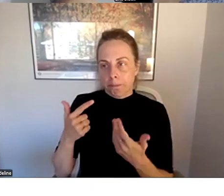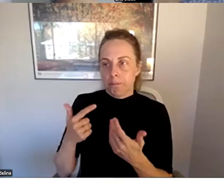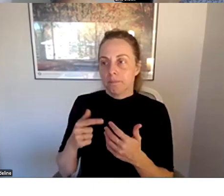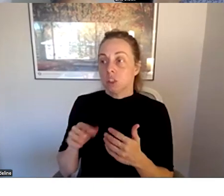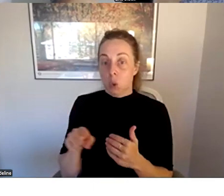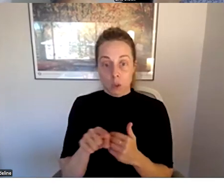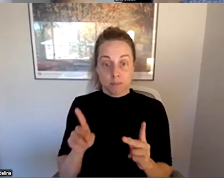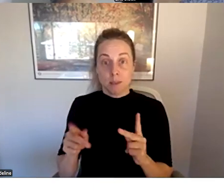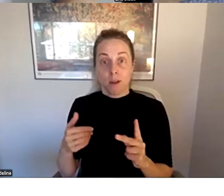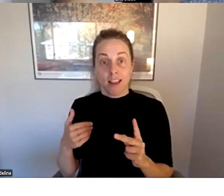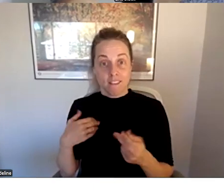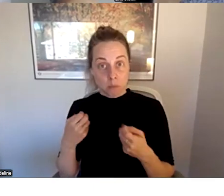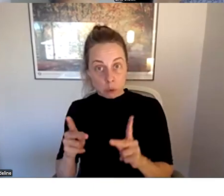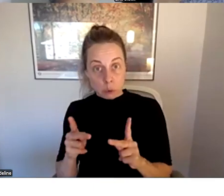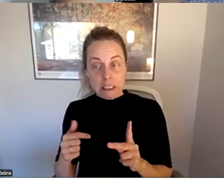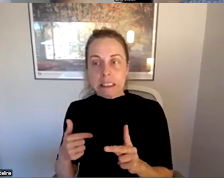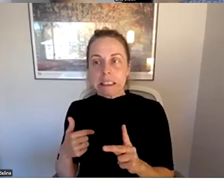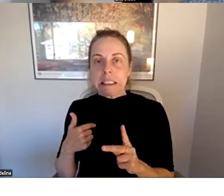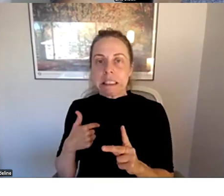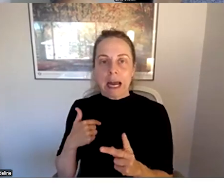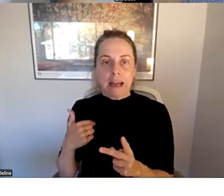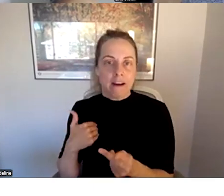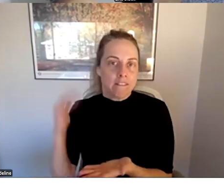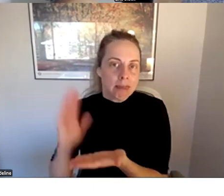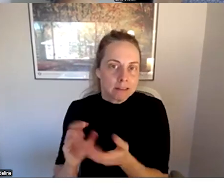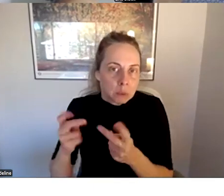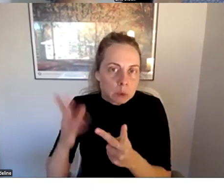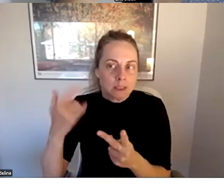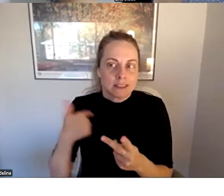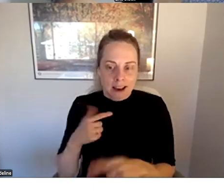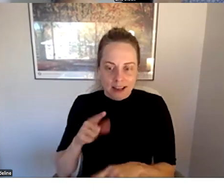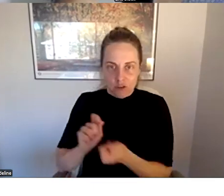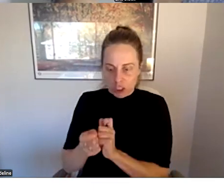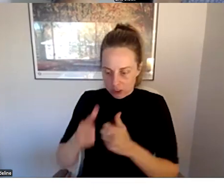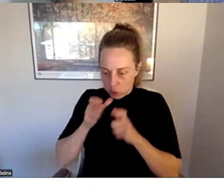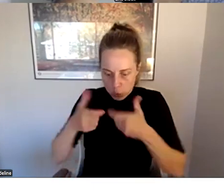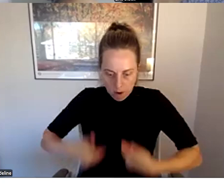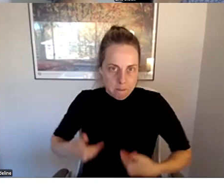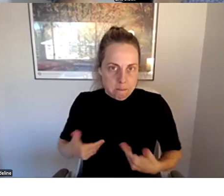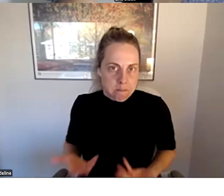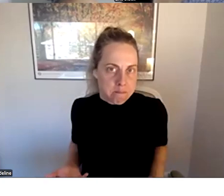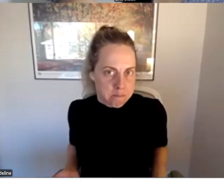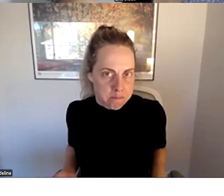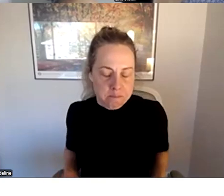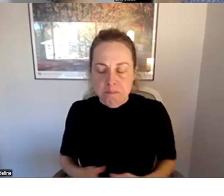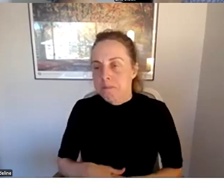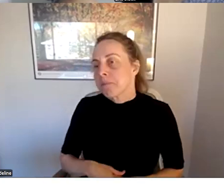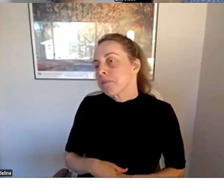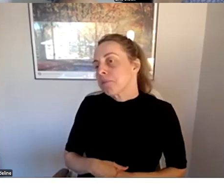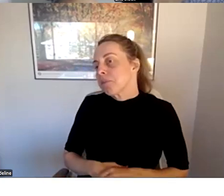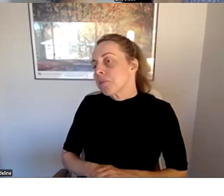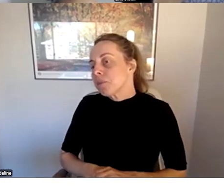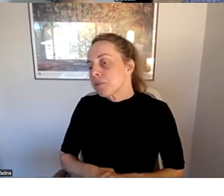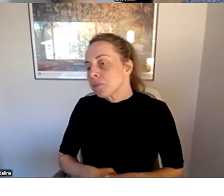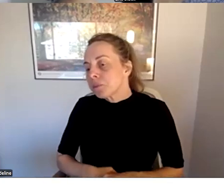something they can't change. The other thing, you know, sometimes people